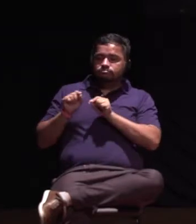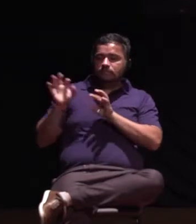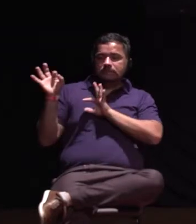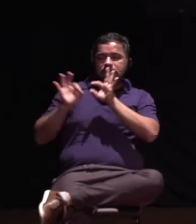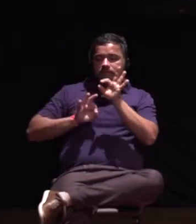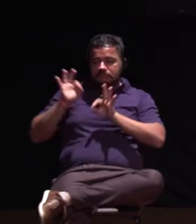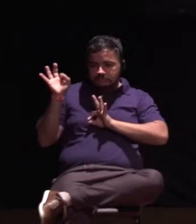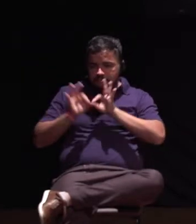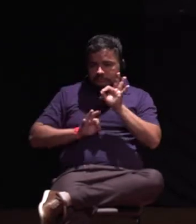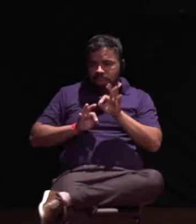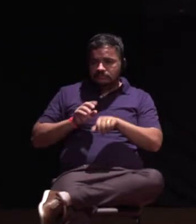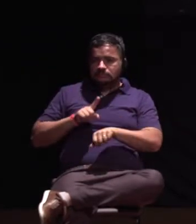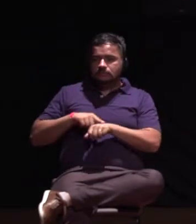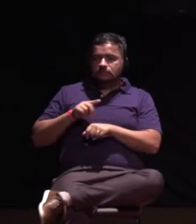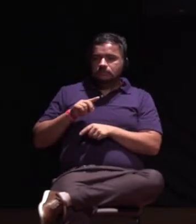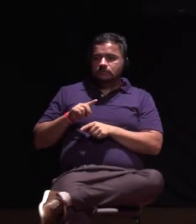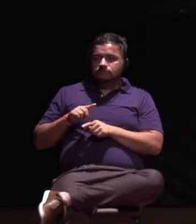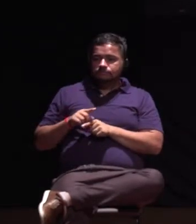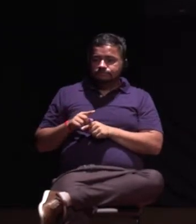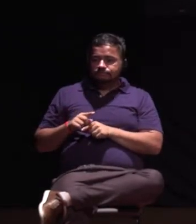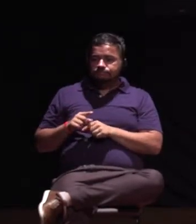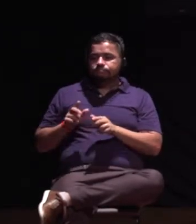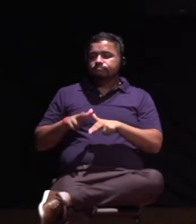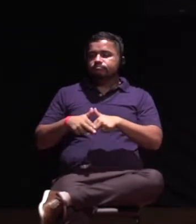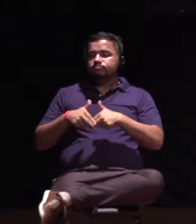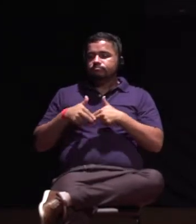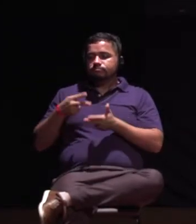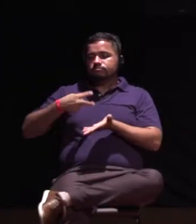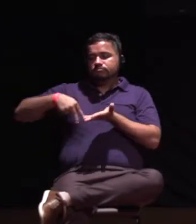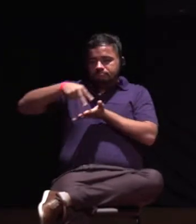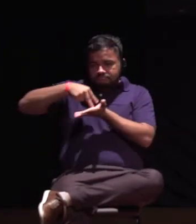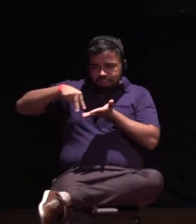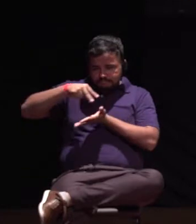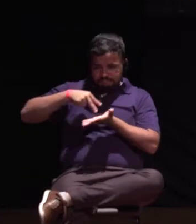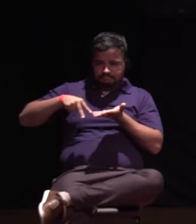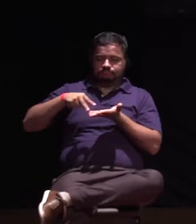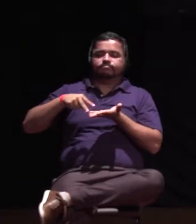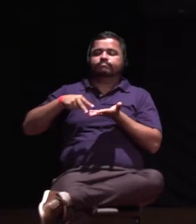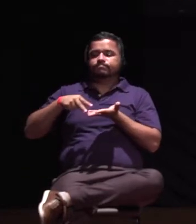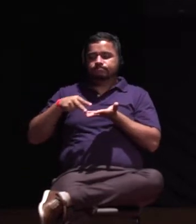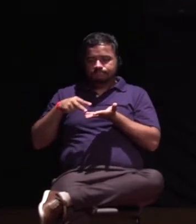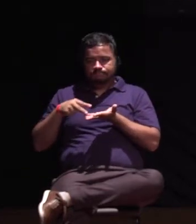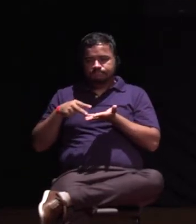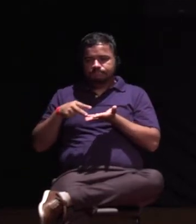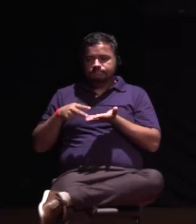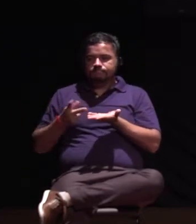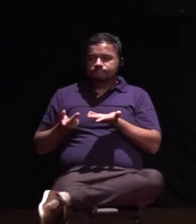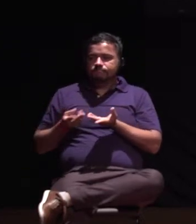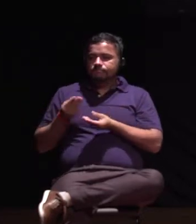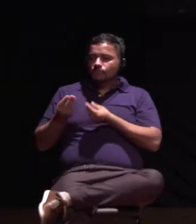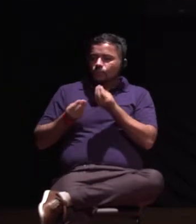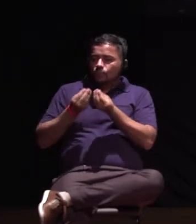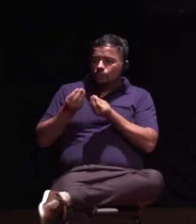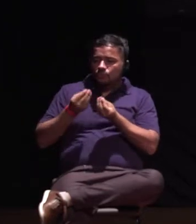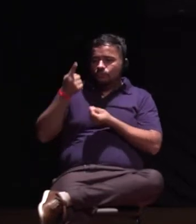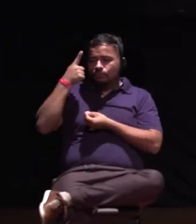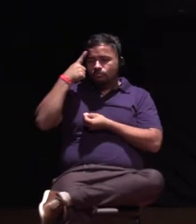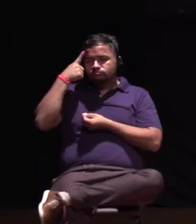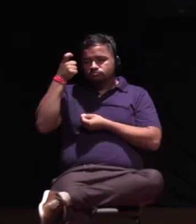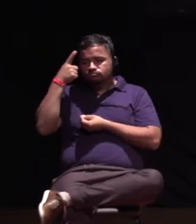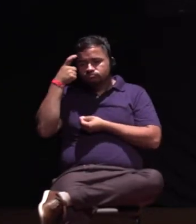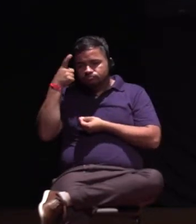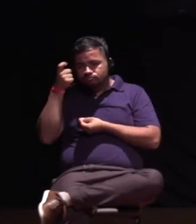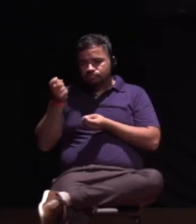to really bring forward that idea of something that is not fixed in form, something that is yet to come. And furthermore, when